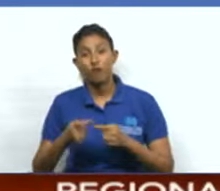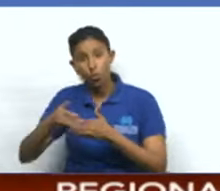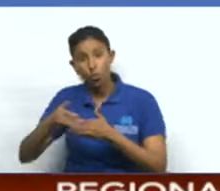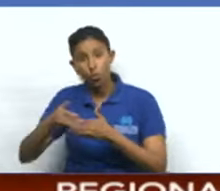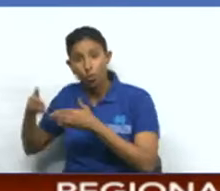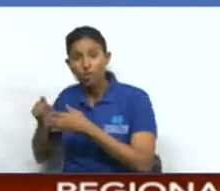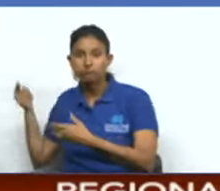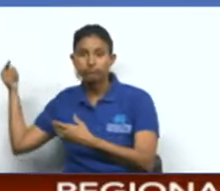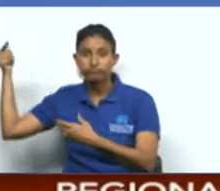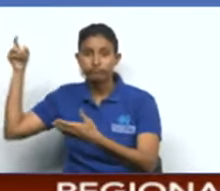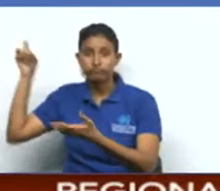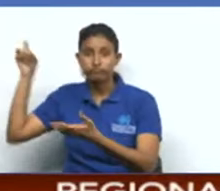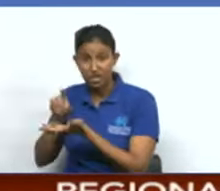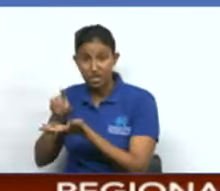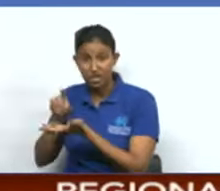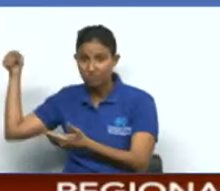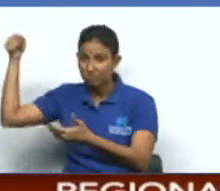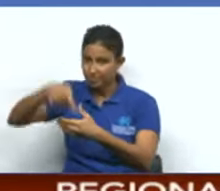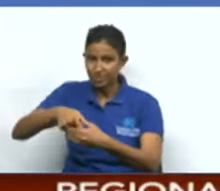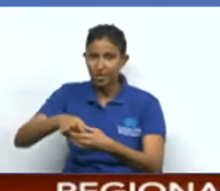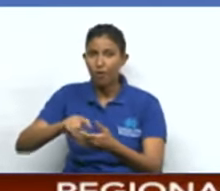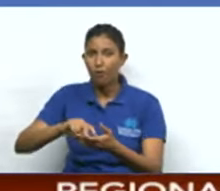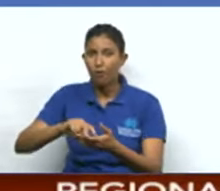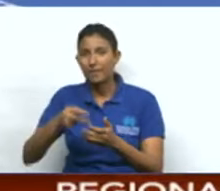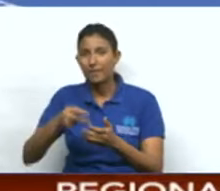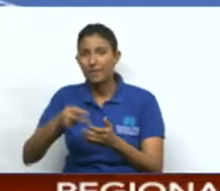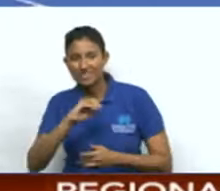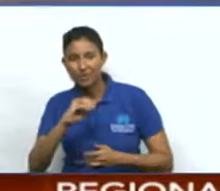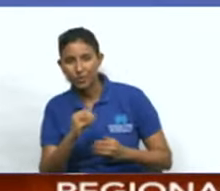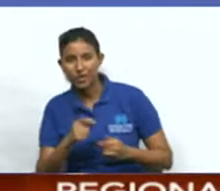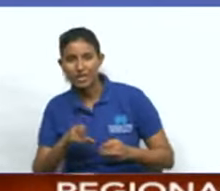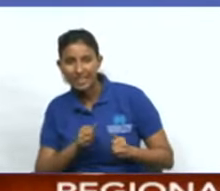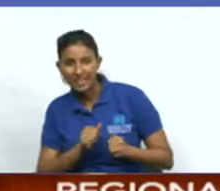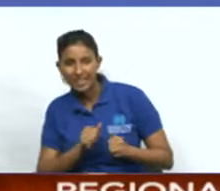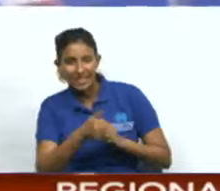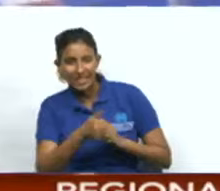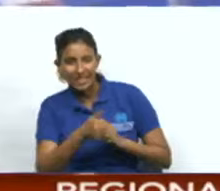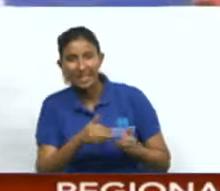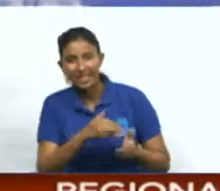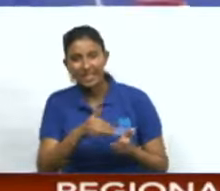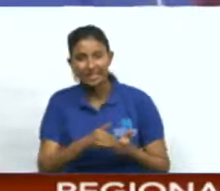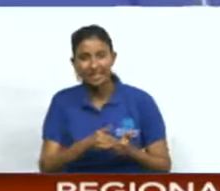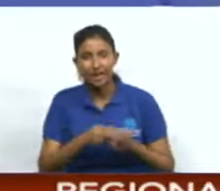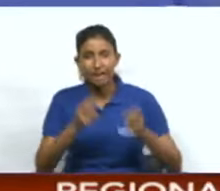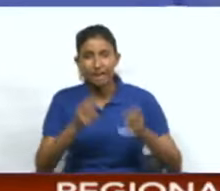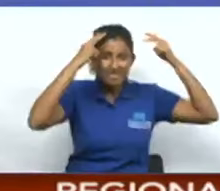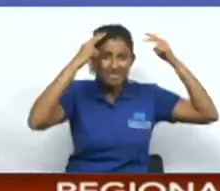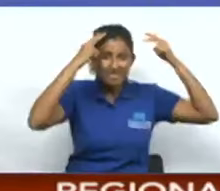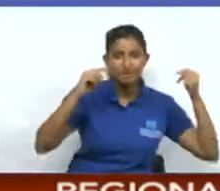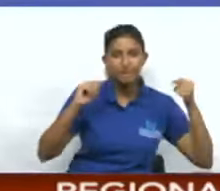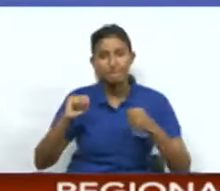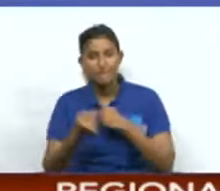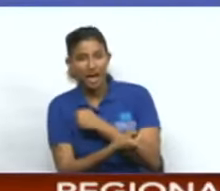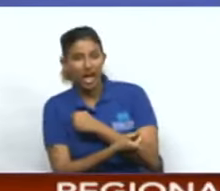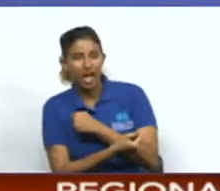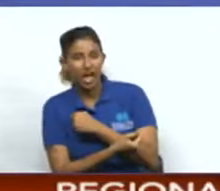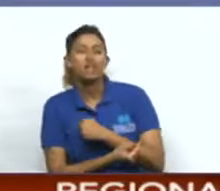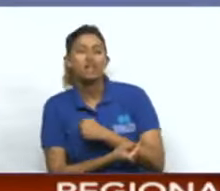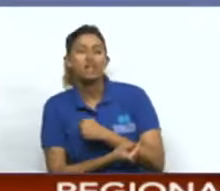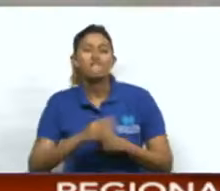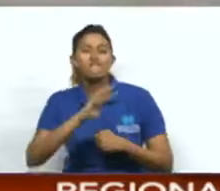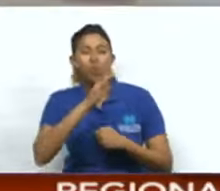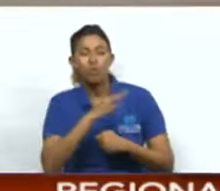TNT back in the lead. The Mexicans pulled one back in the fourth quarter to force the classification match into penalties with a